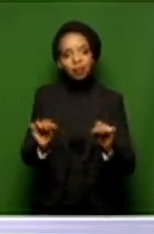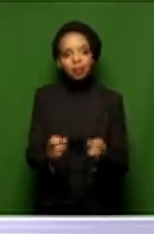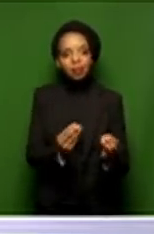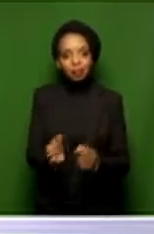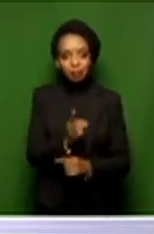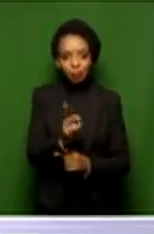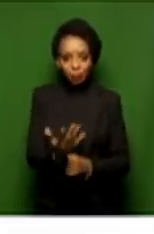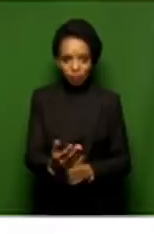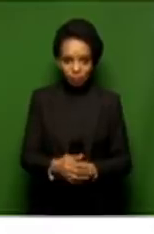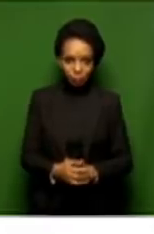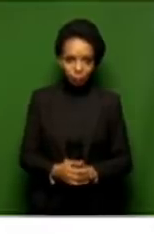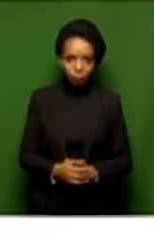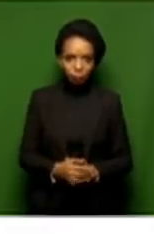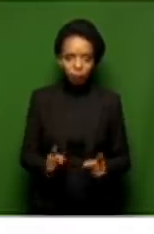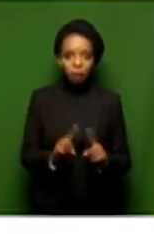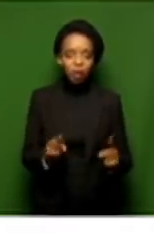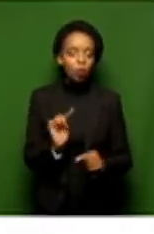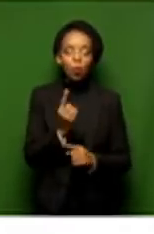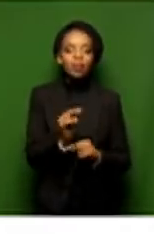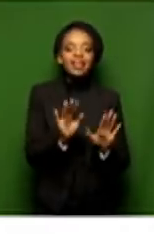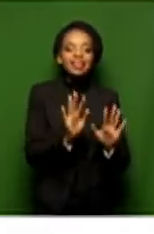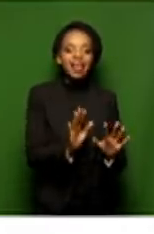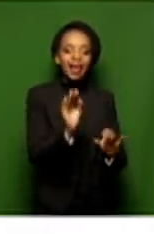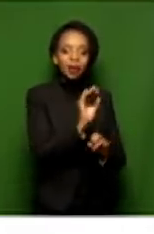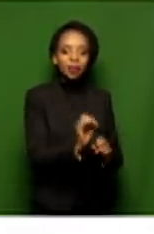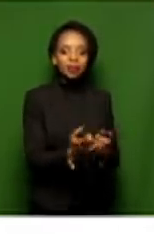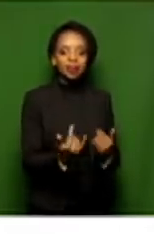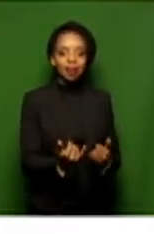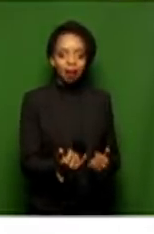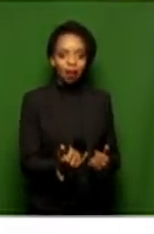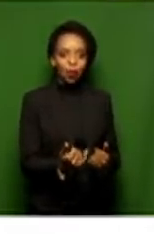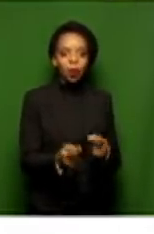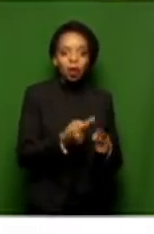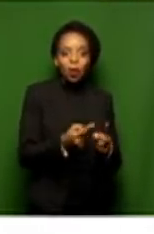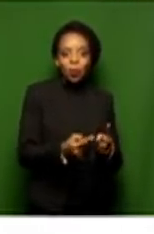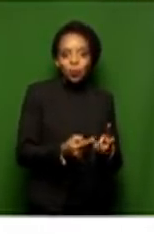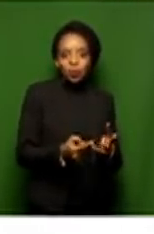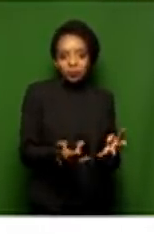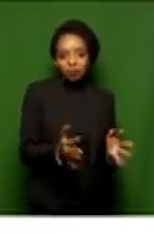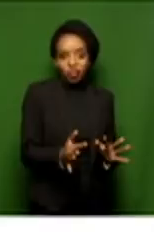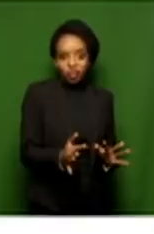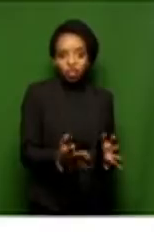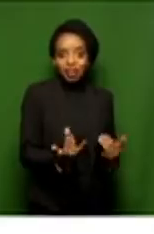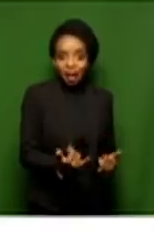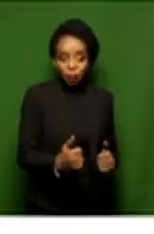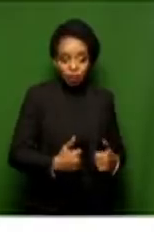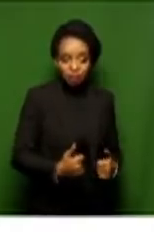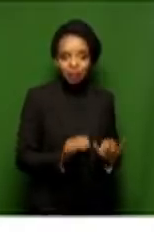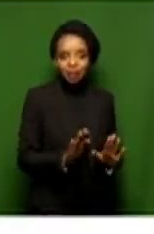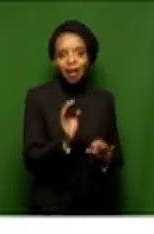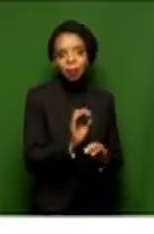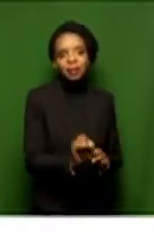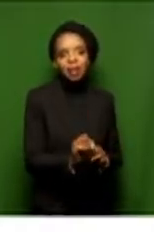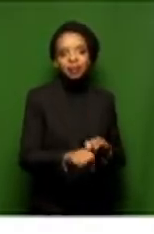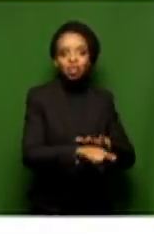Only 10% of voting districts counted as you and I sit here right now. Yes. So what's the margin of error, and how